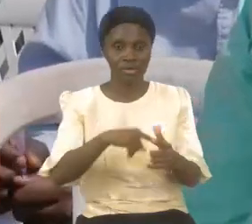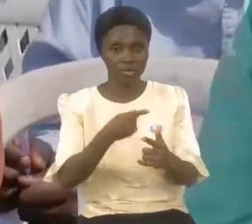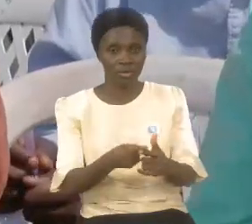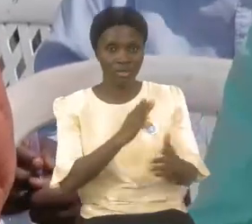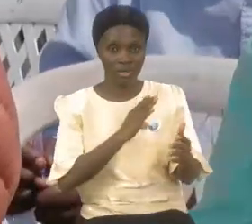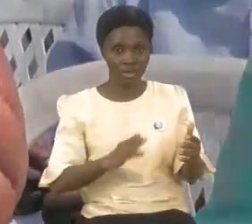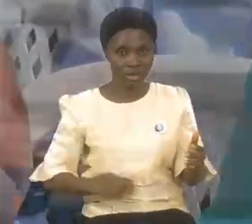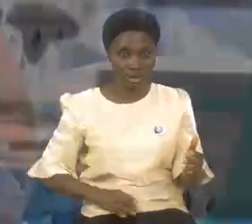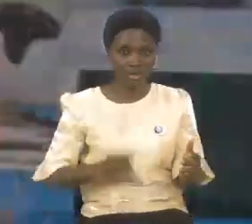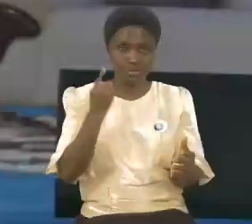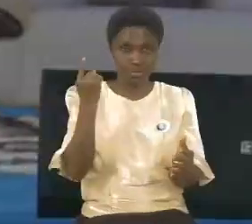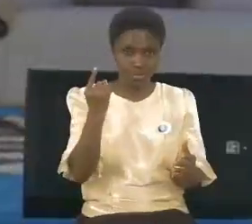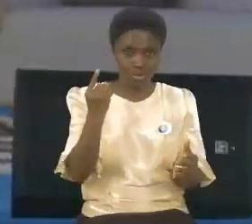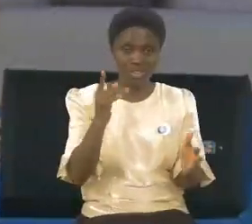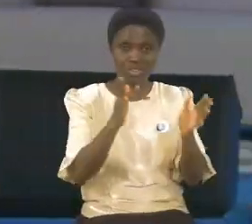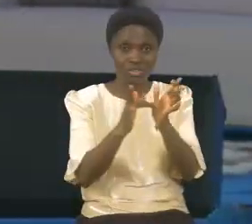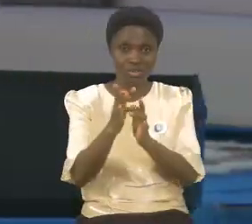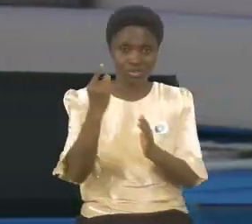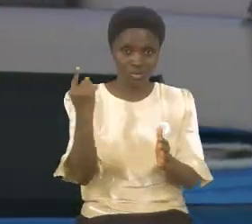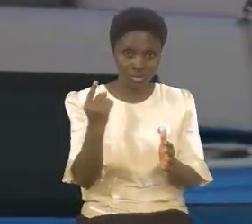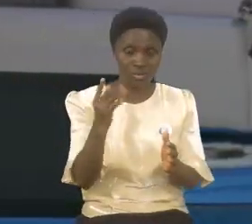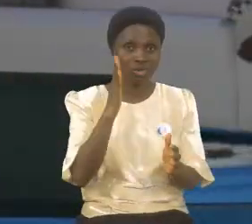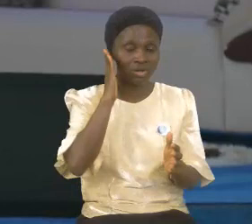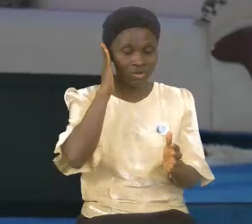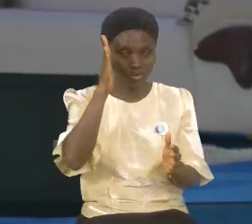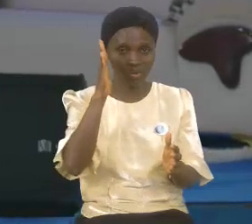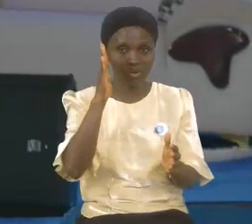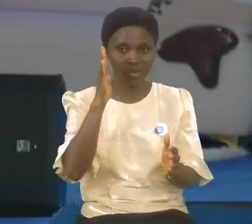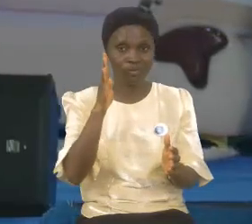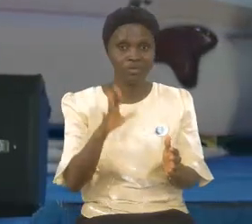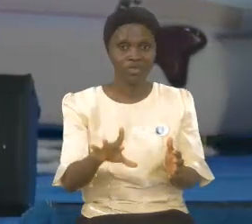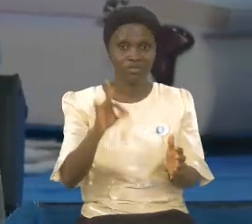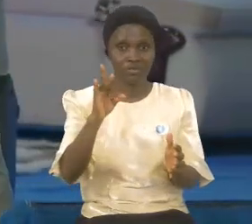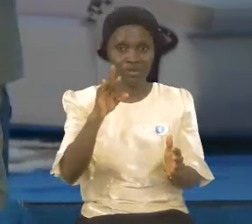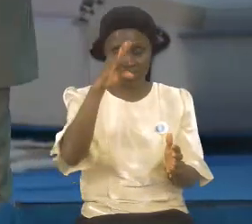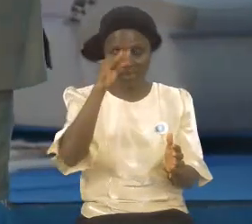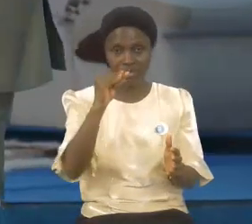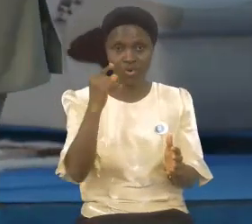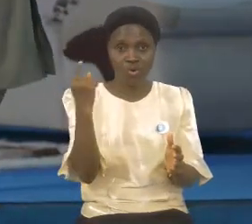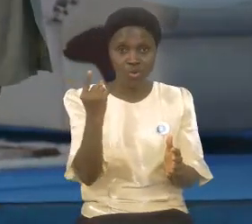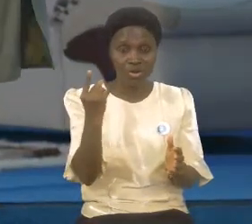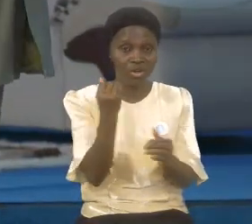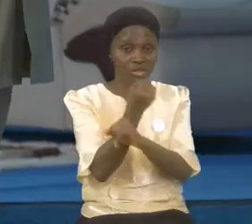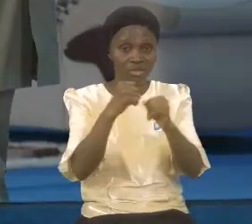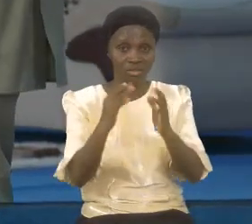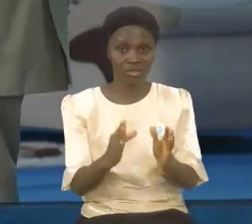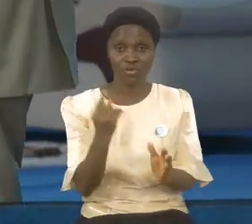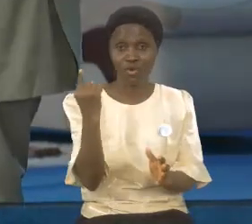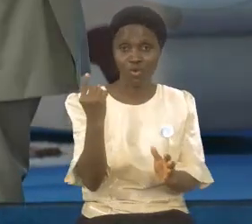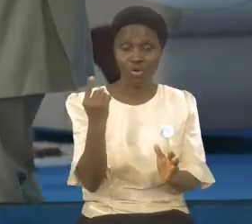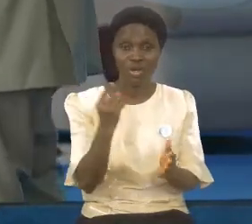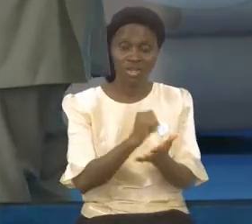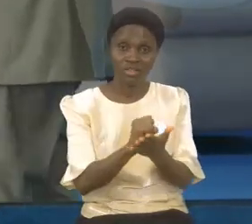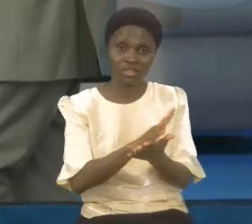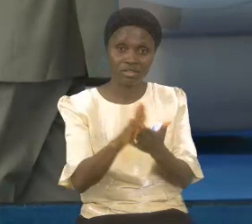Christ only. Jesus only will find him. He's the only Savior, he's the sanctifier, he's the